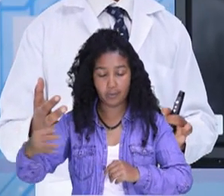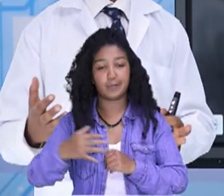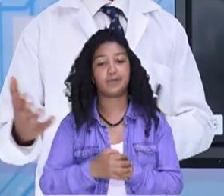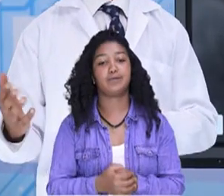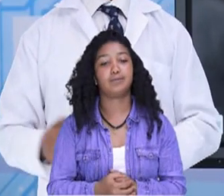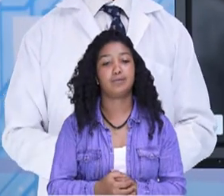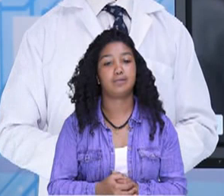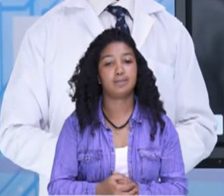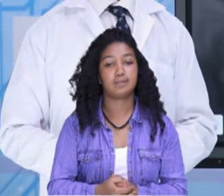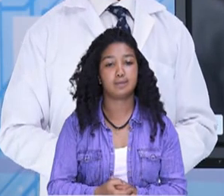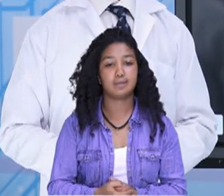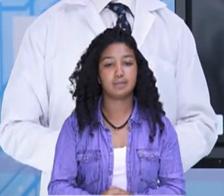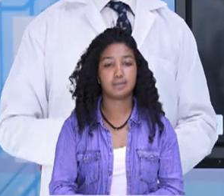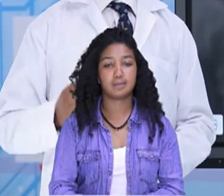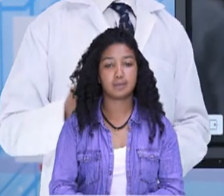switched on.